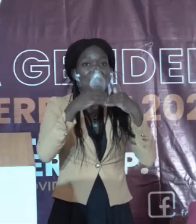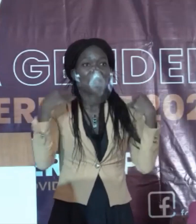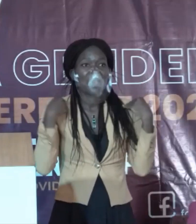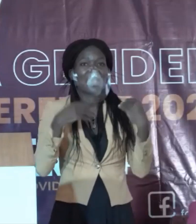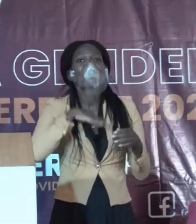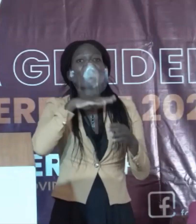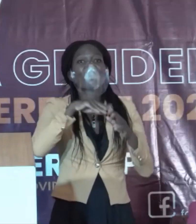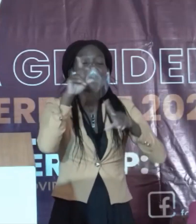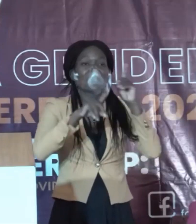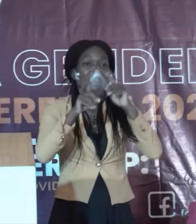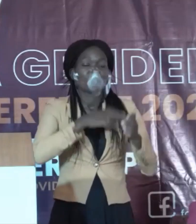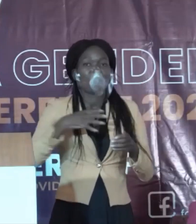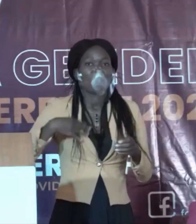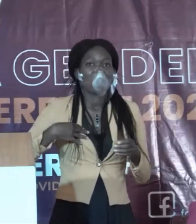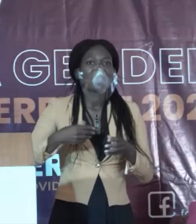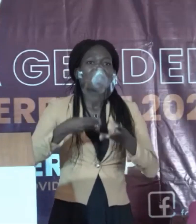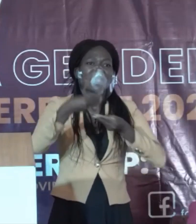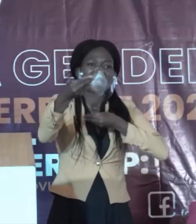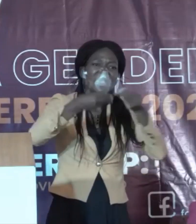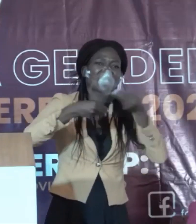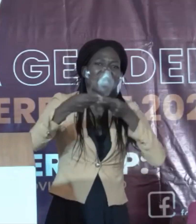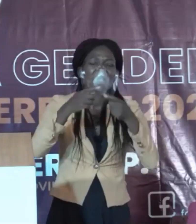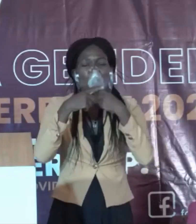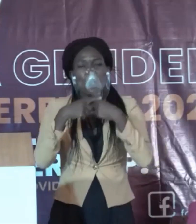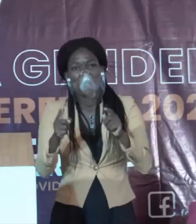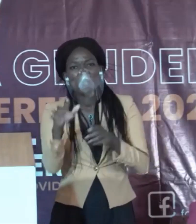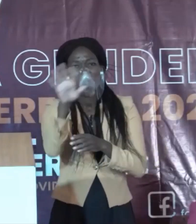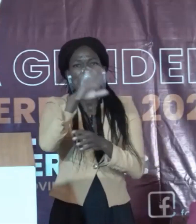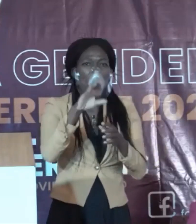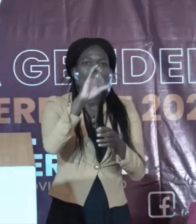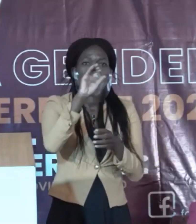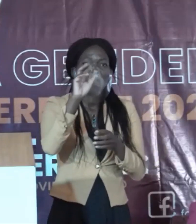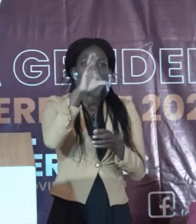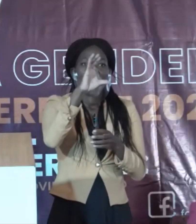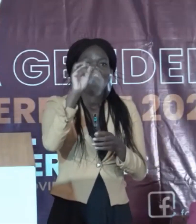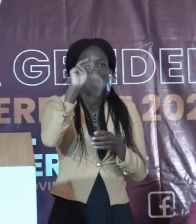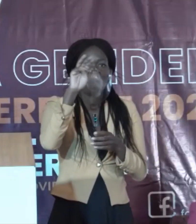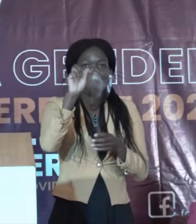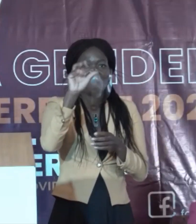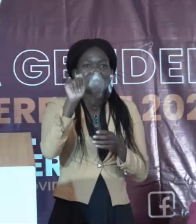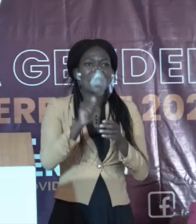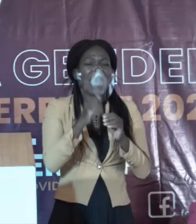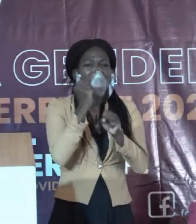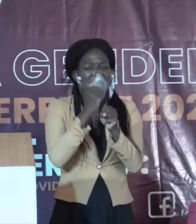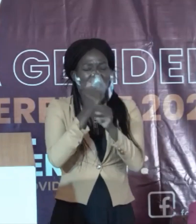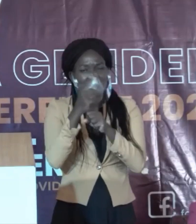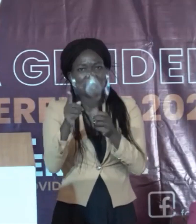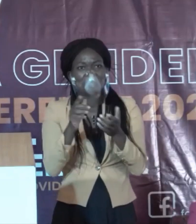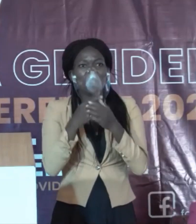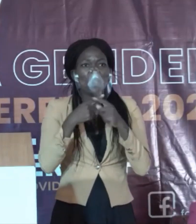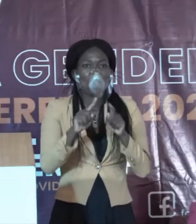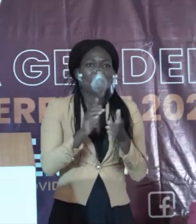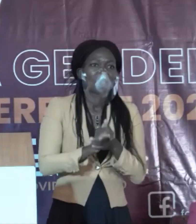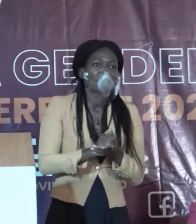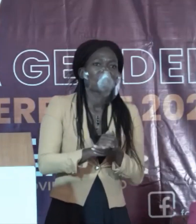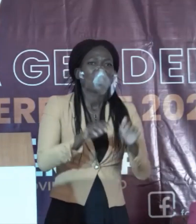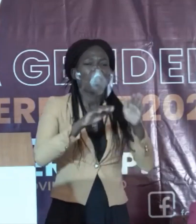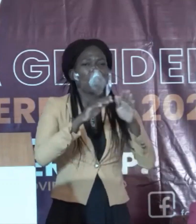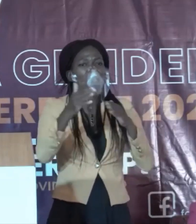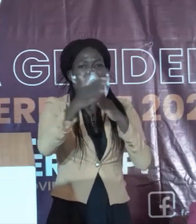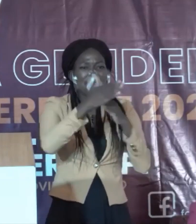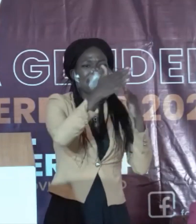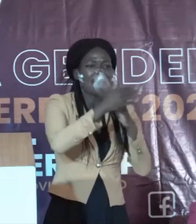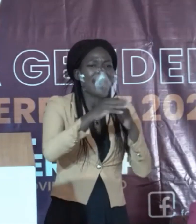in regional trade and all COMESA activities, elimination of gender inequalities, and ensure women's economic empowerment and